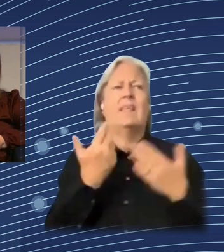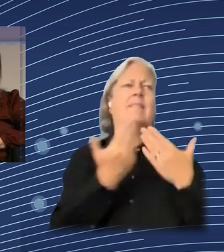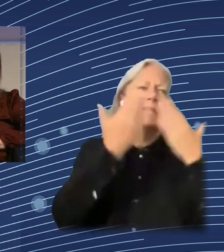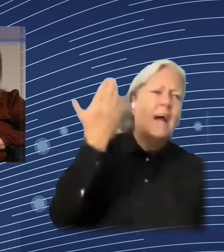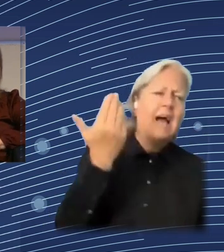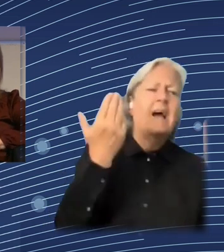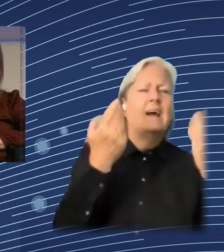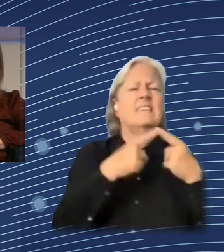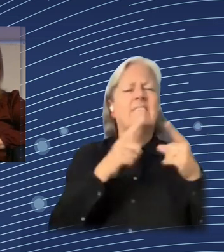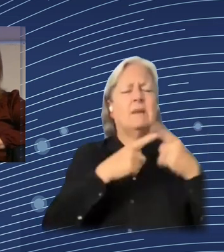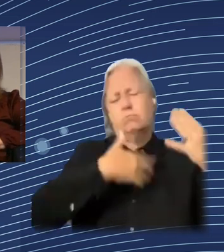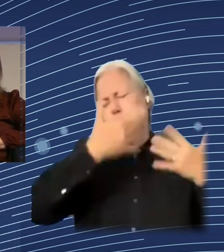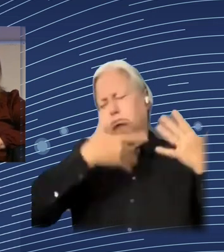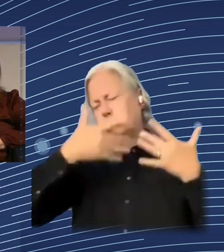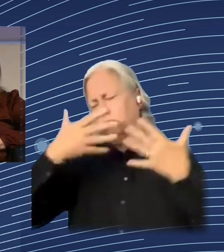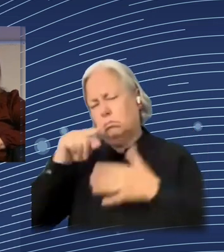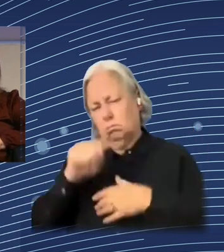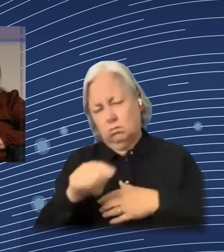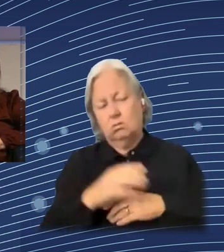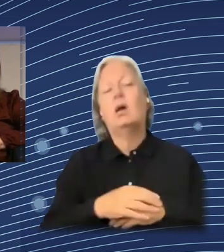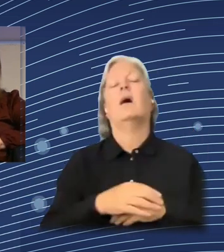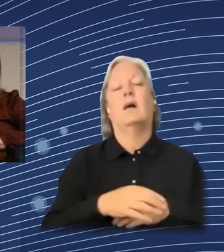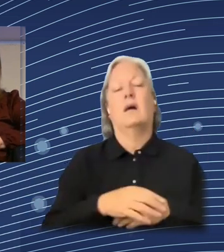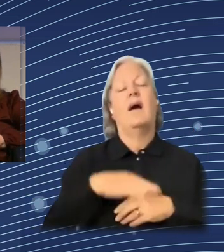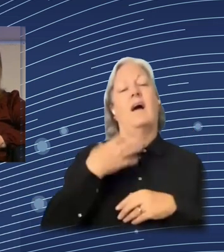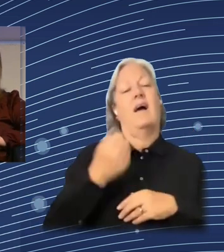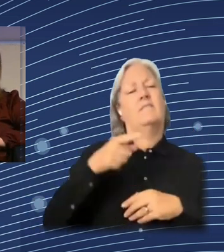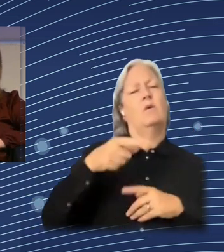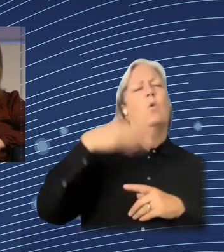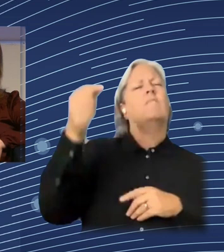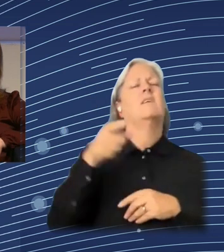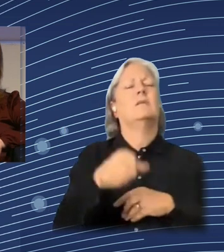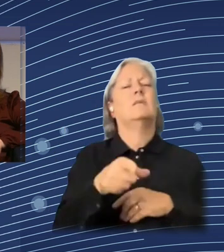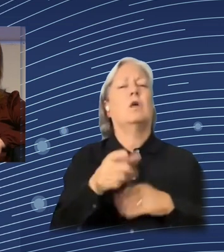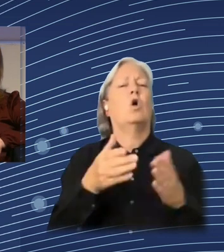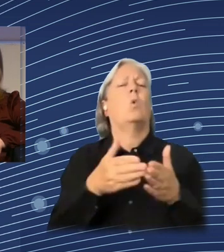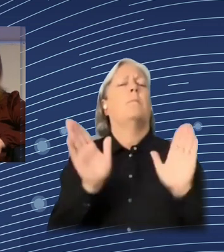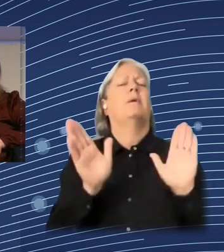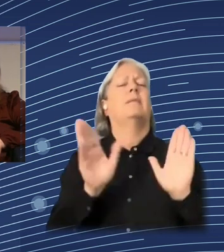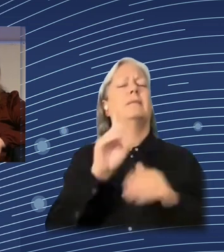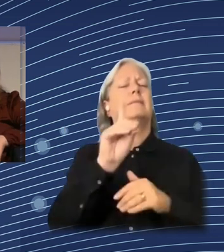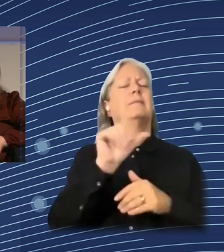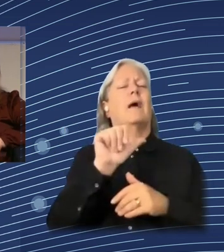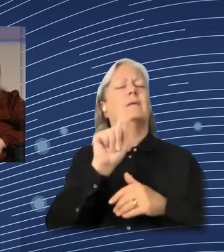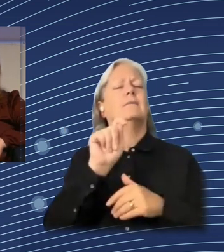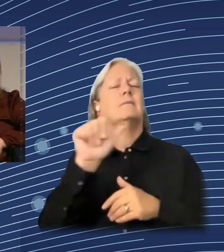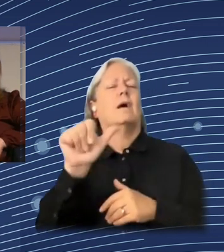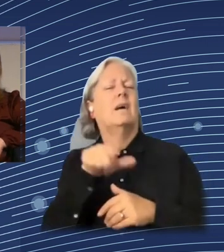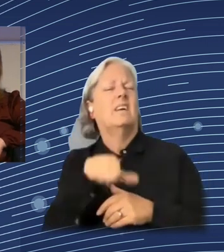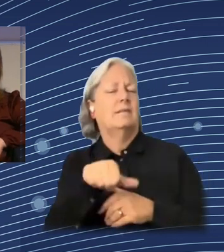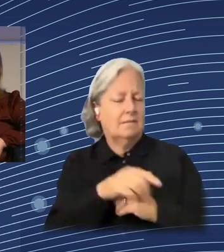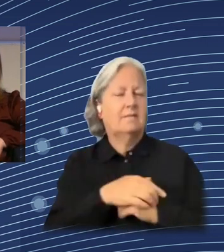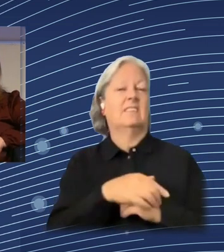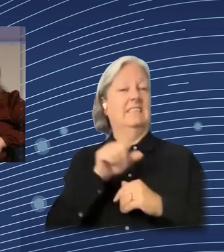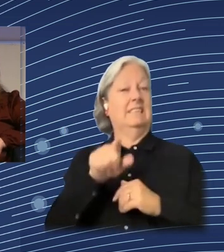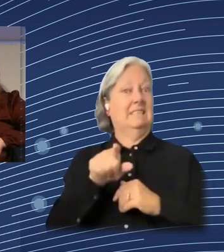then we used the external variables, which are the open data, which was part of the innovation that we